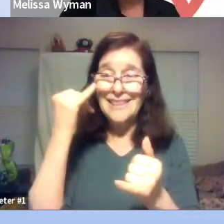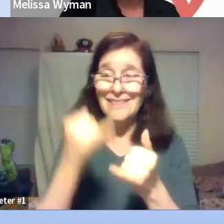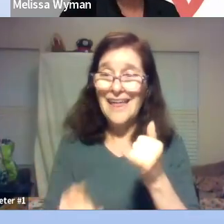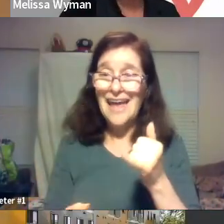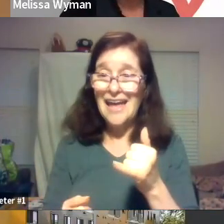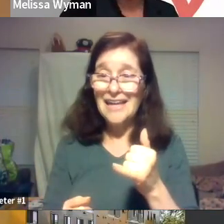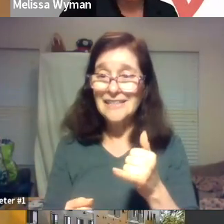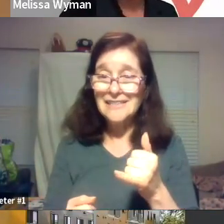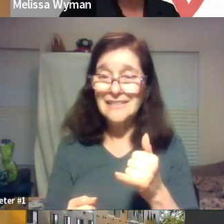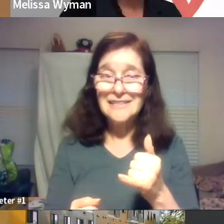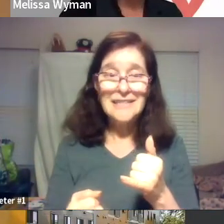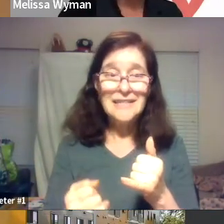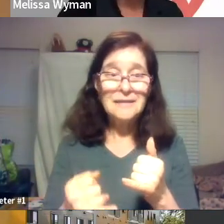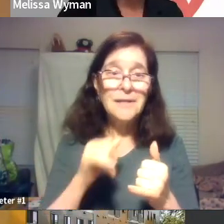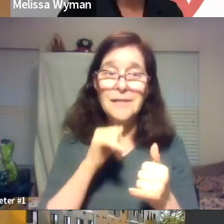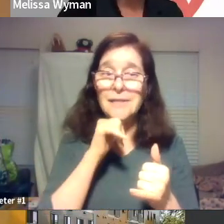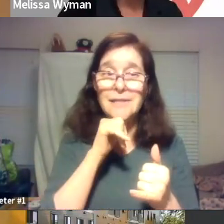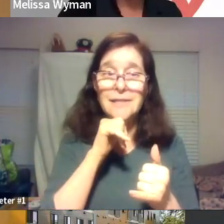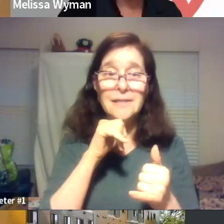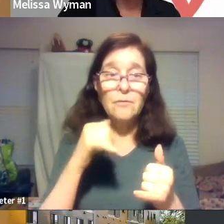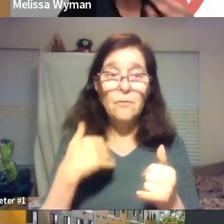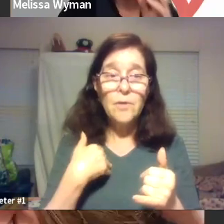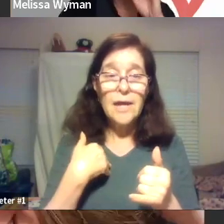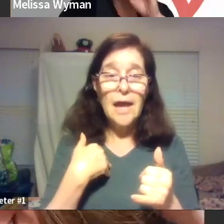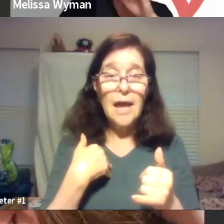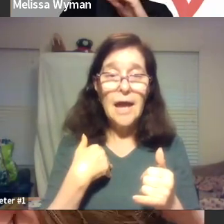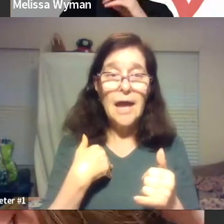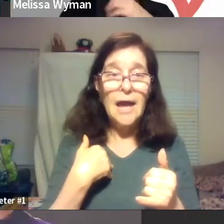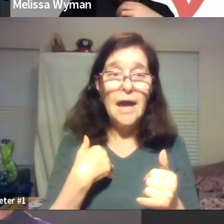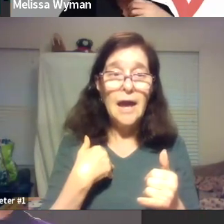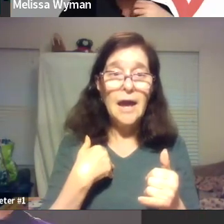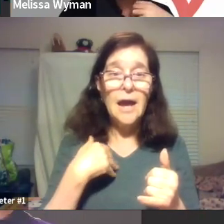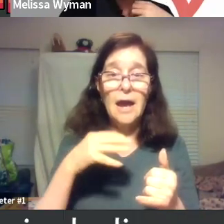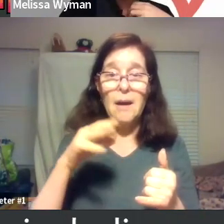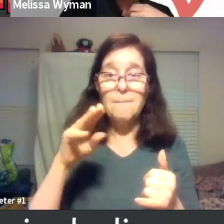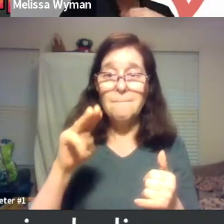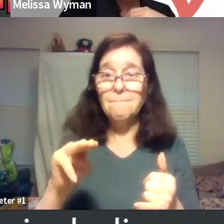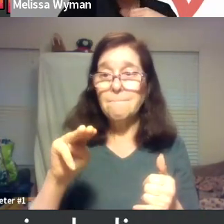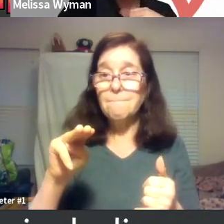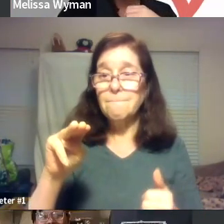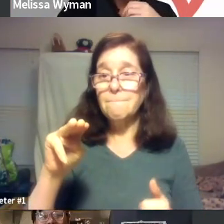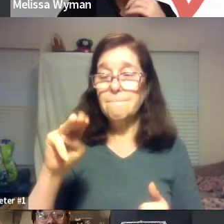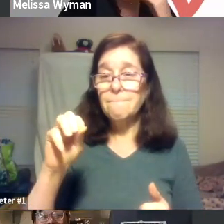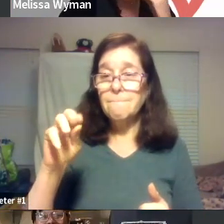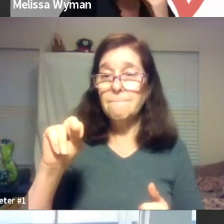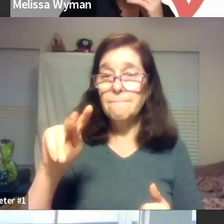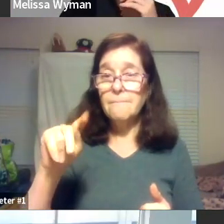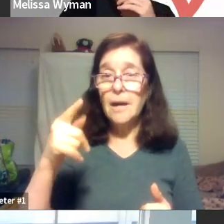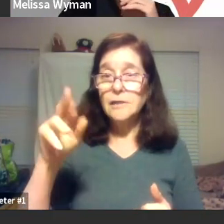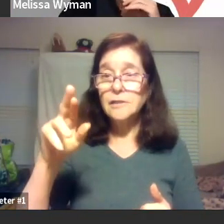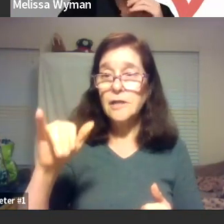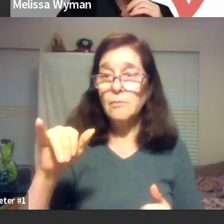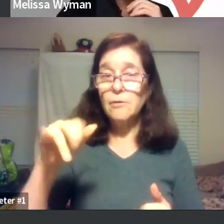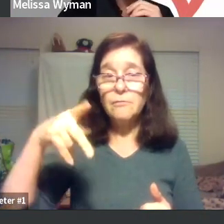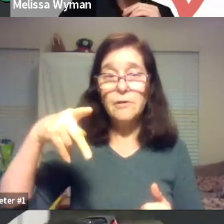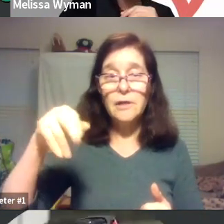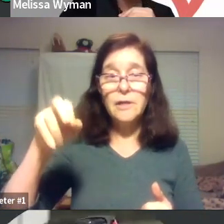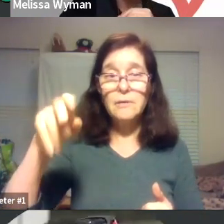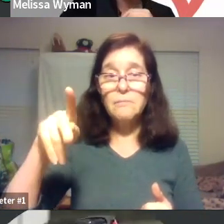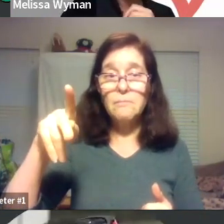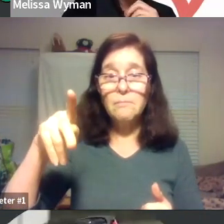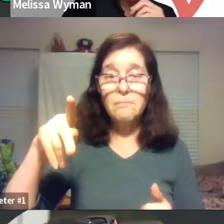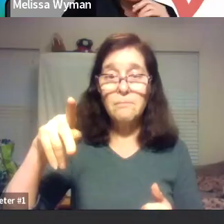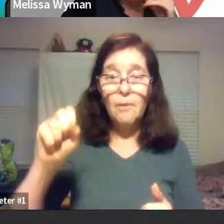lastly, but certainly not least, we are going to go to Montgomery Parks. We have